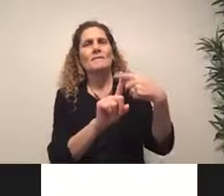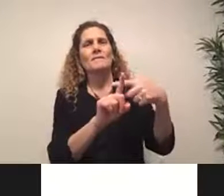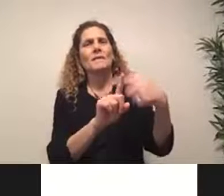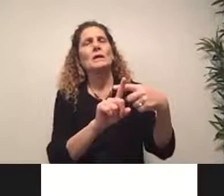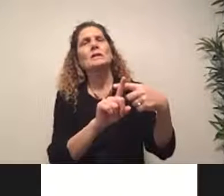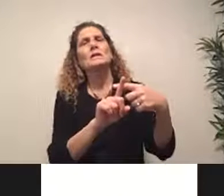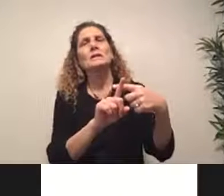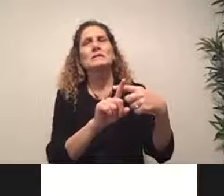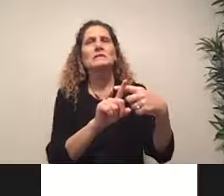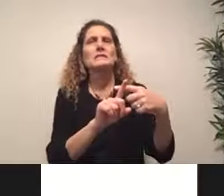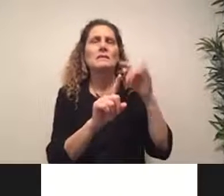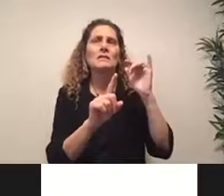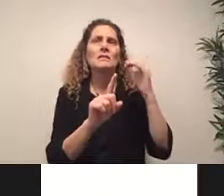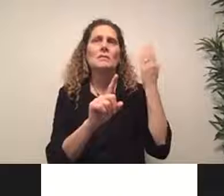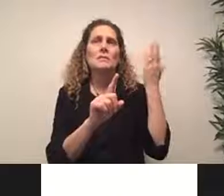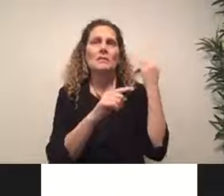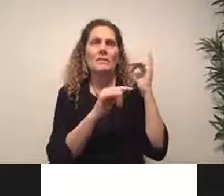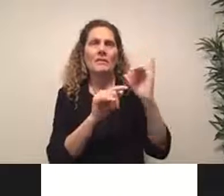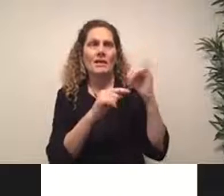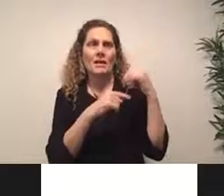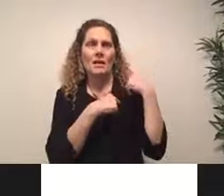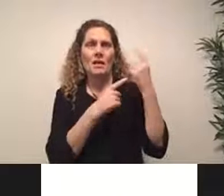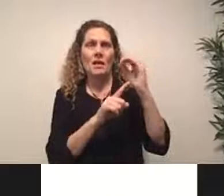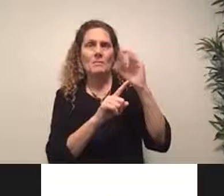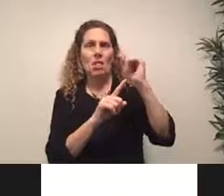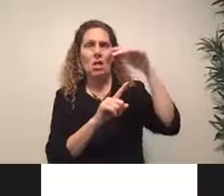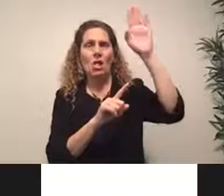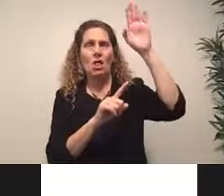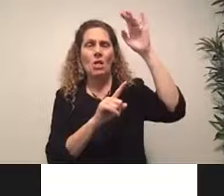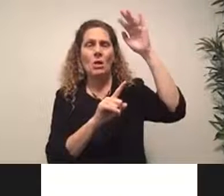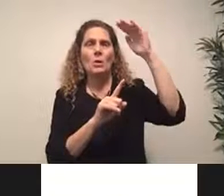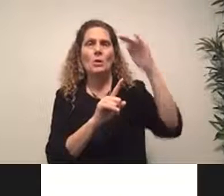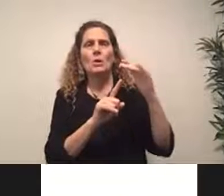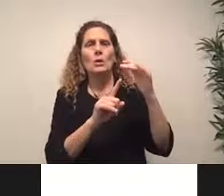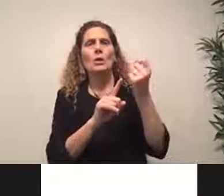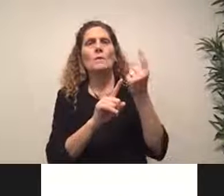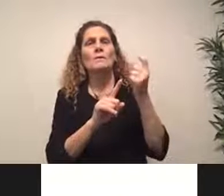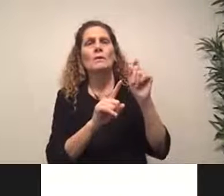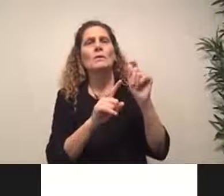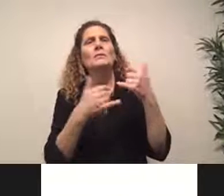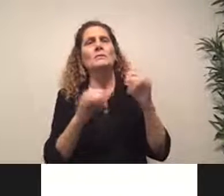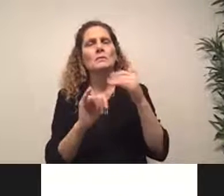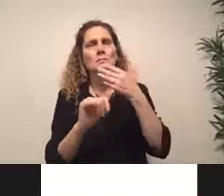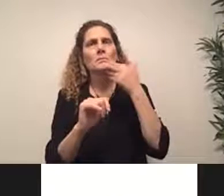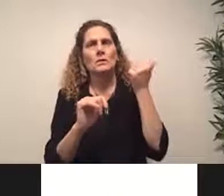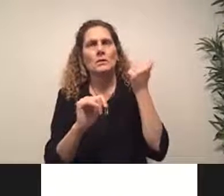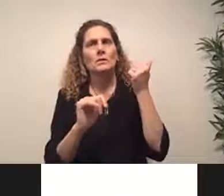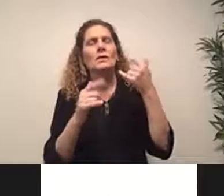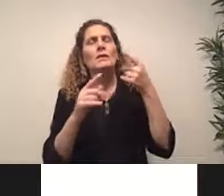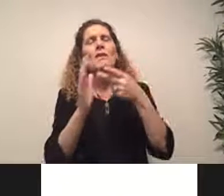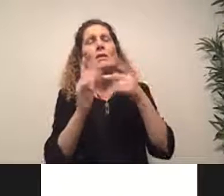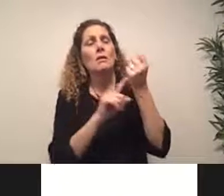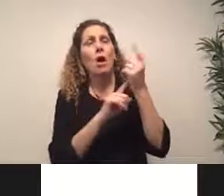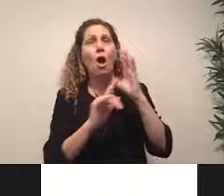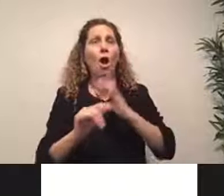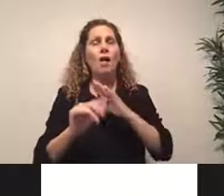the trend, that's a good trend. But 11.1% positivity rate is nothing to write home about. because we need to